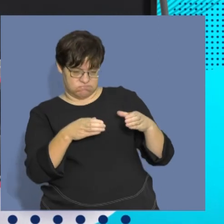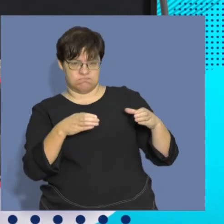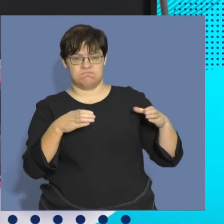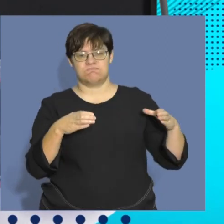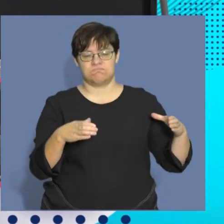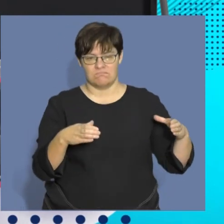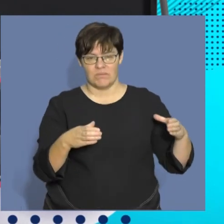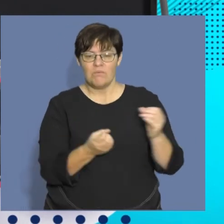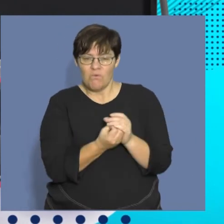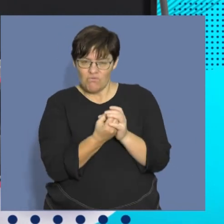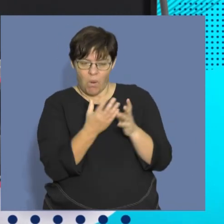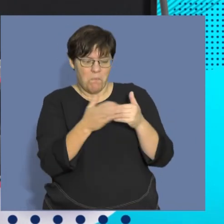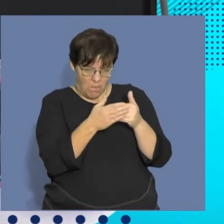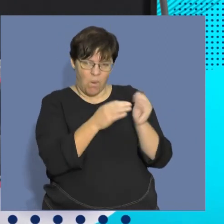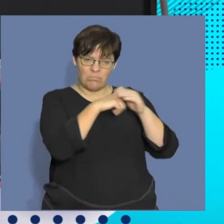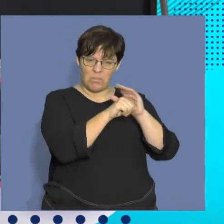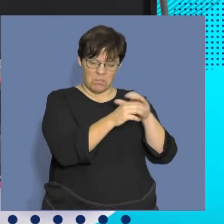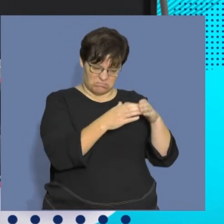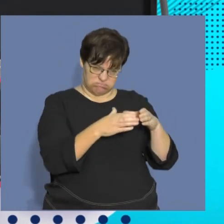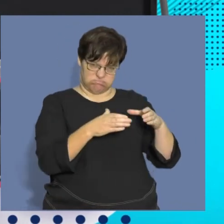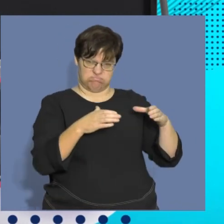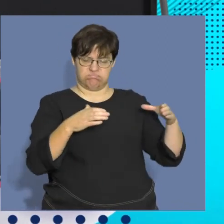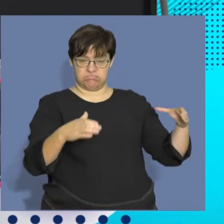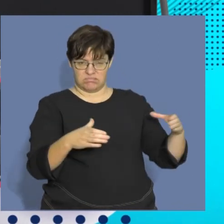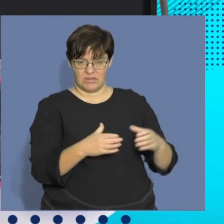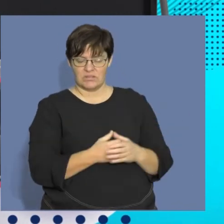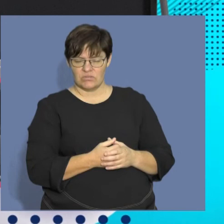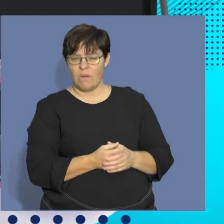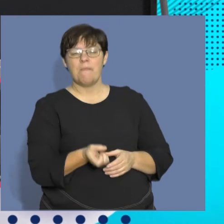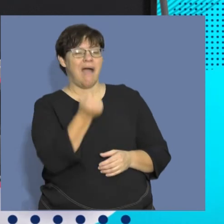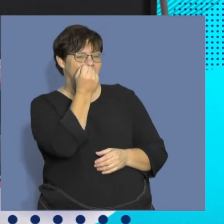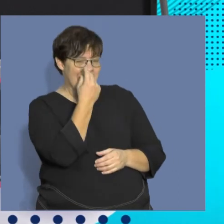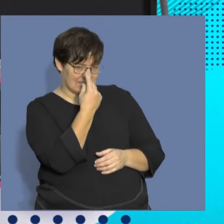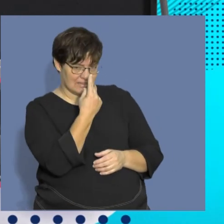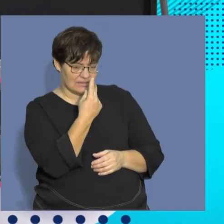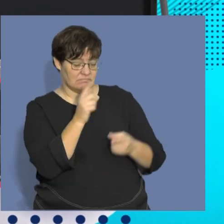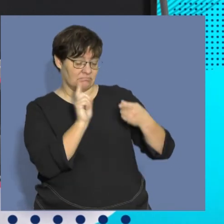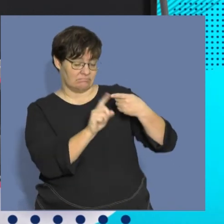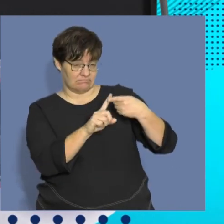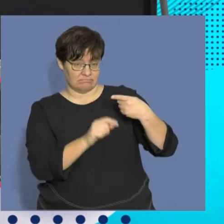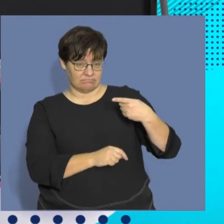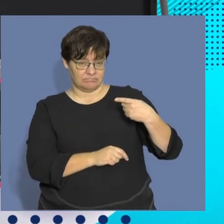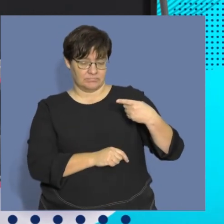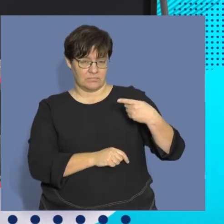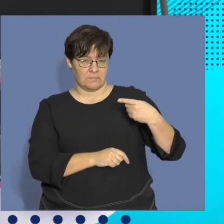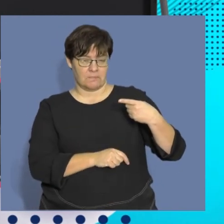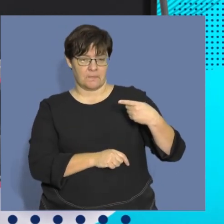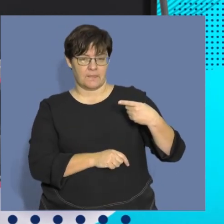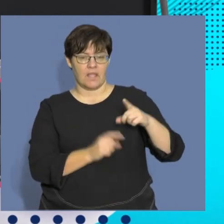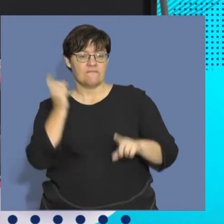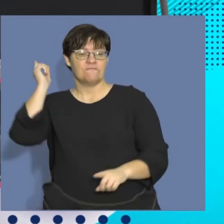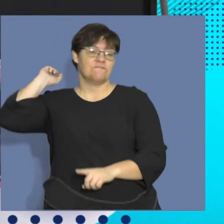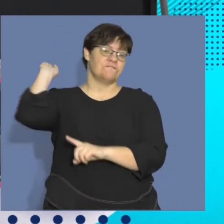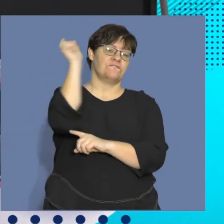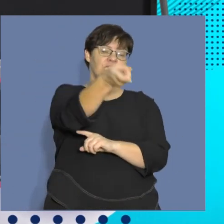the size of the population, is going to grow that population. So it makes sense that number